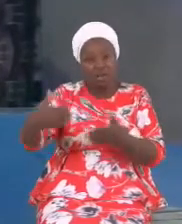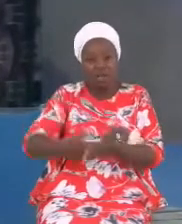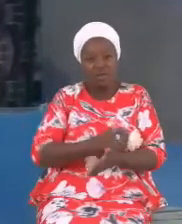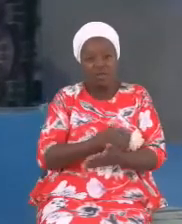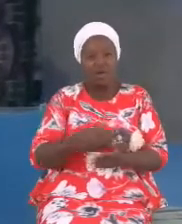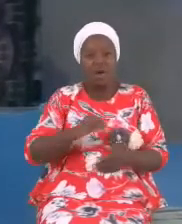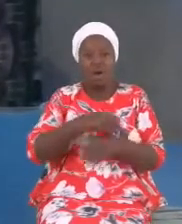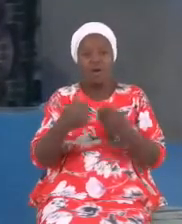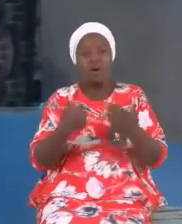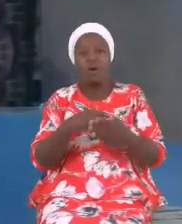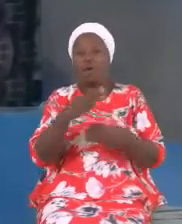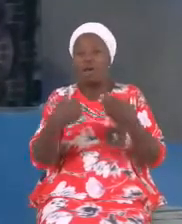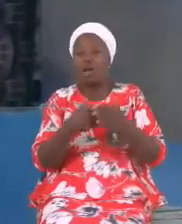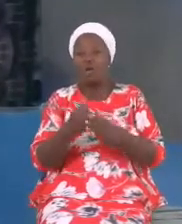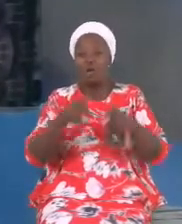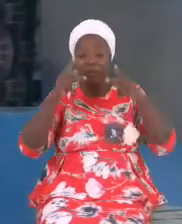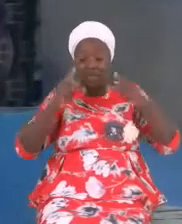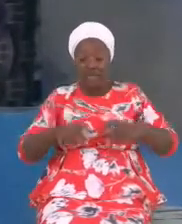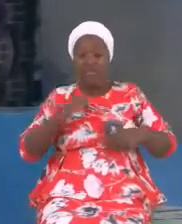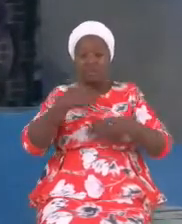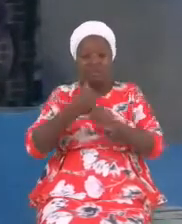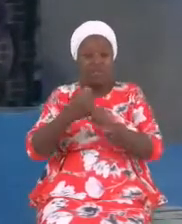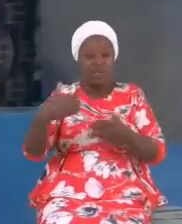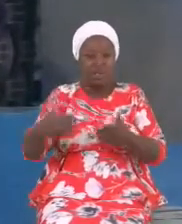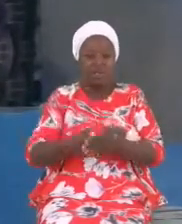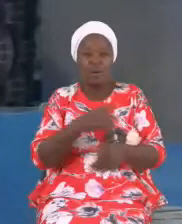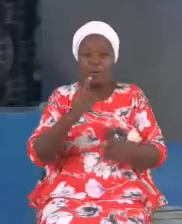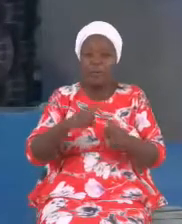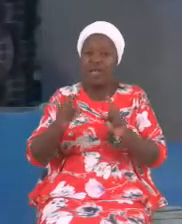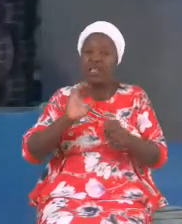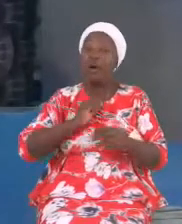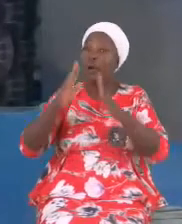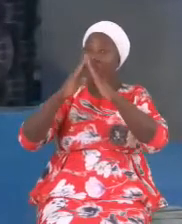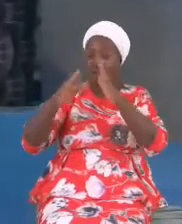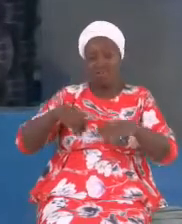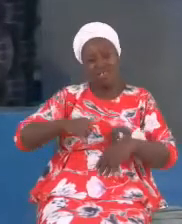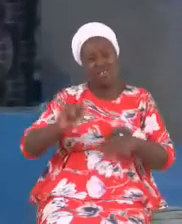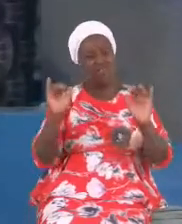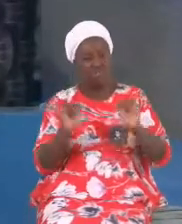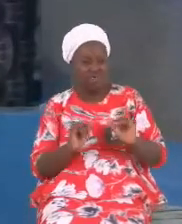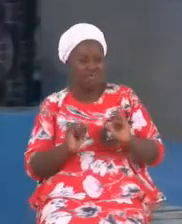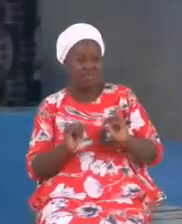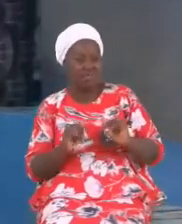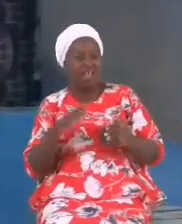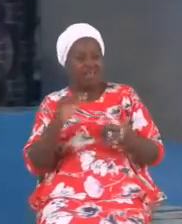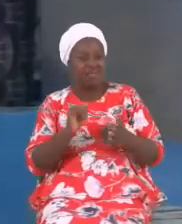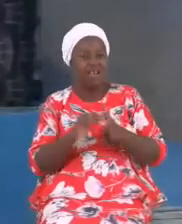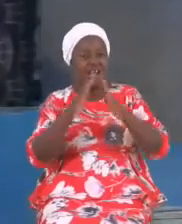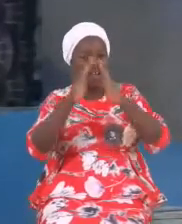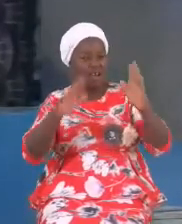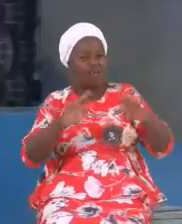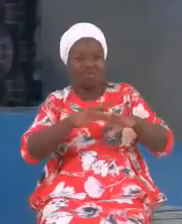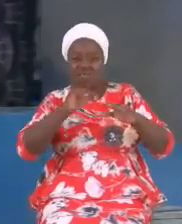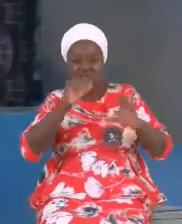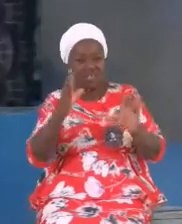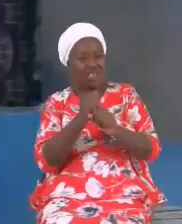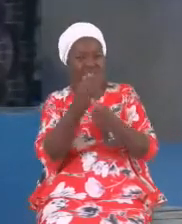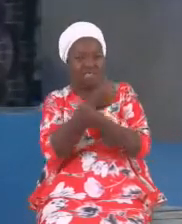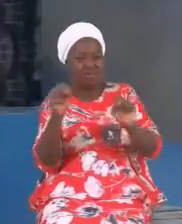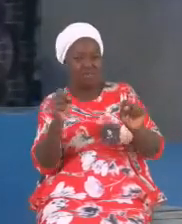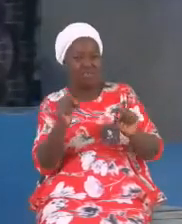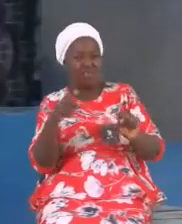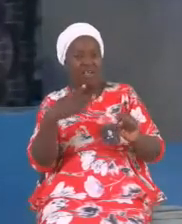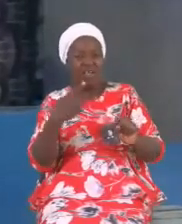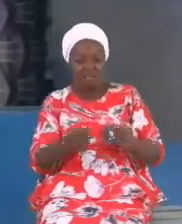made new. But our house is still a house. That house does not get saved. The